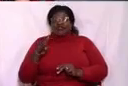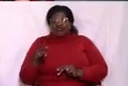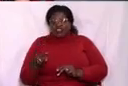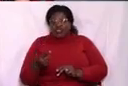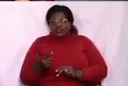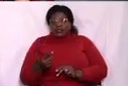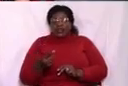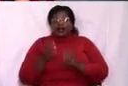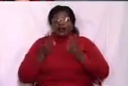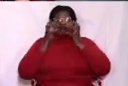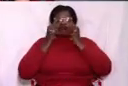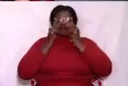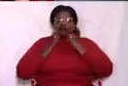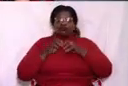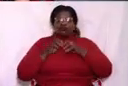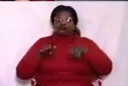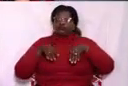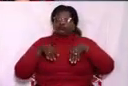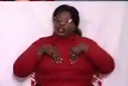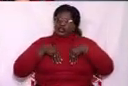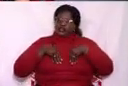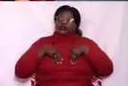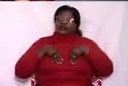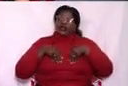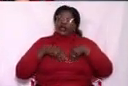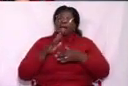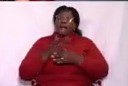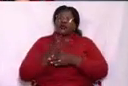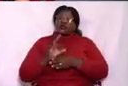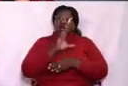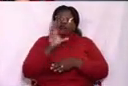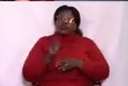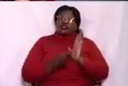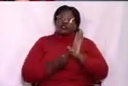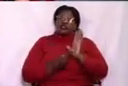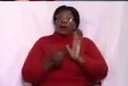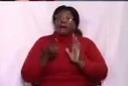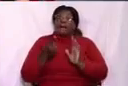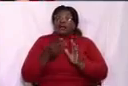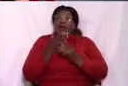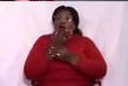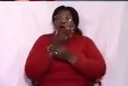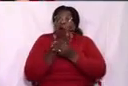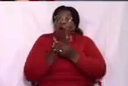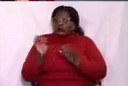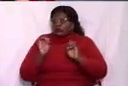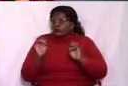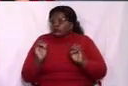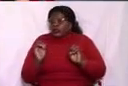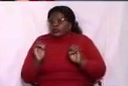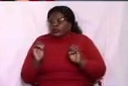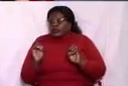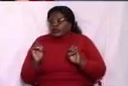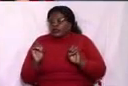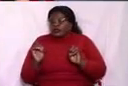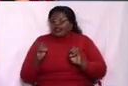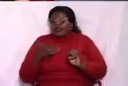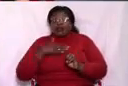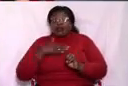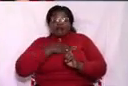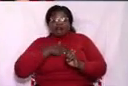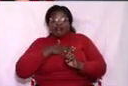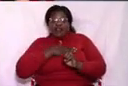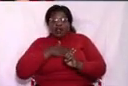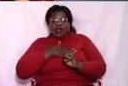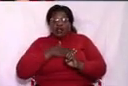appreciate it because it's African print, but it's not old school. Yeah. So they really feel